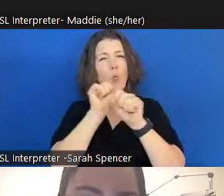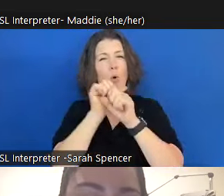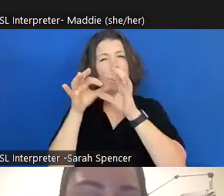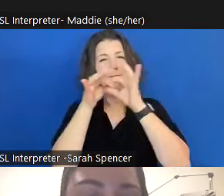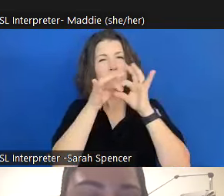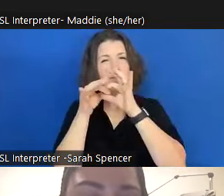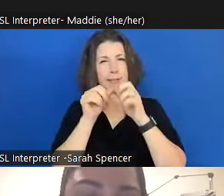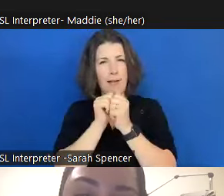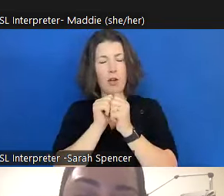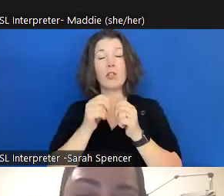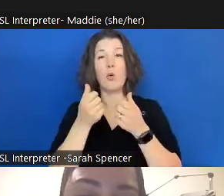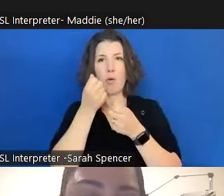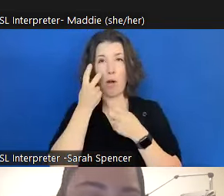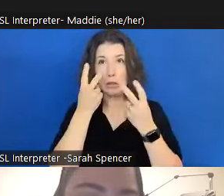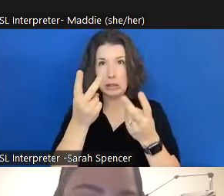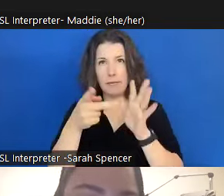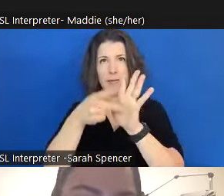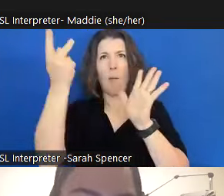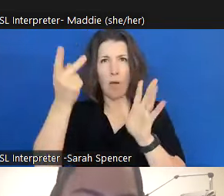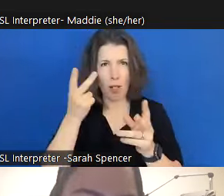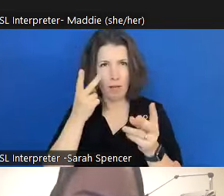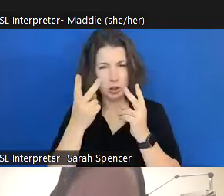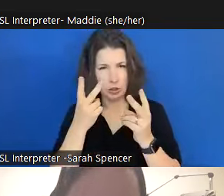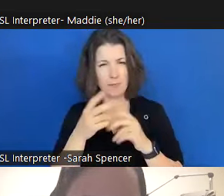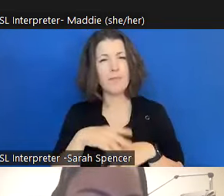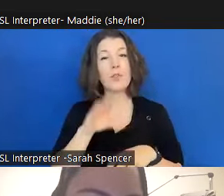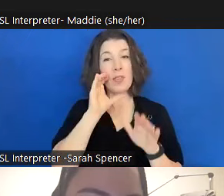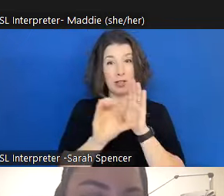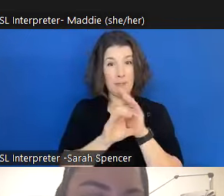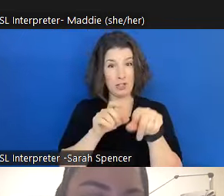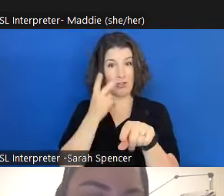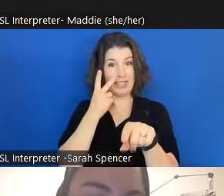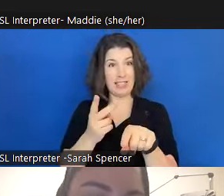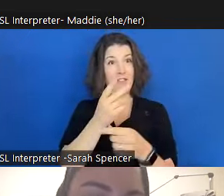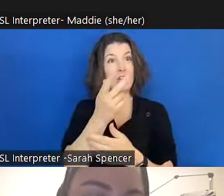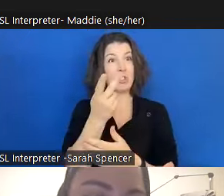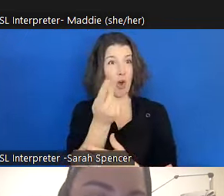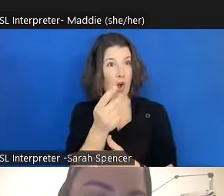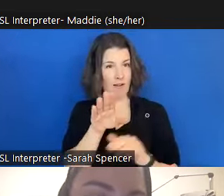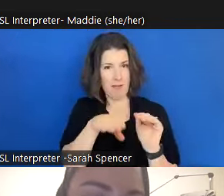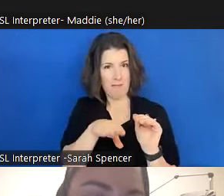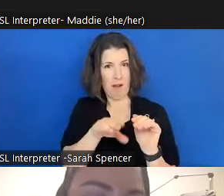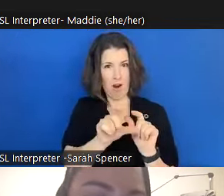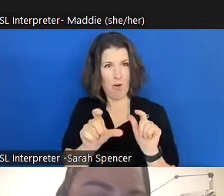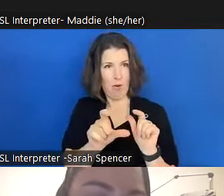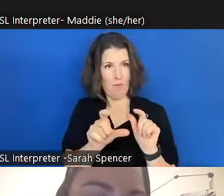vision. And there is a picture of a dog at your bottom